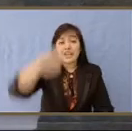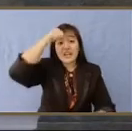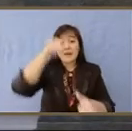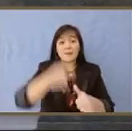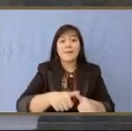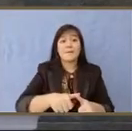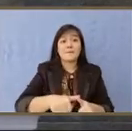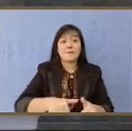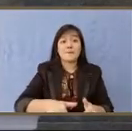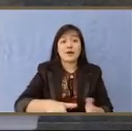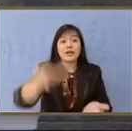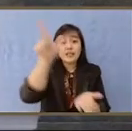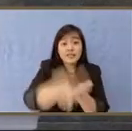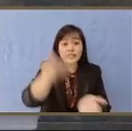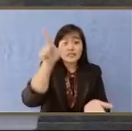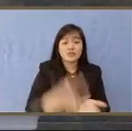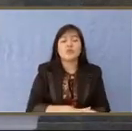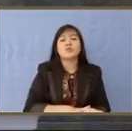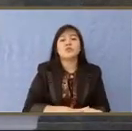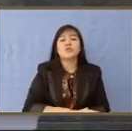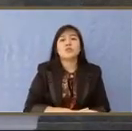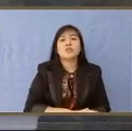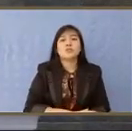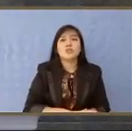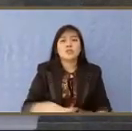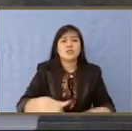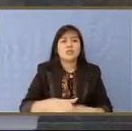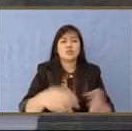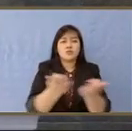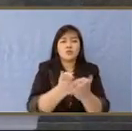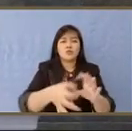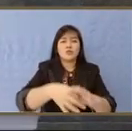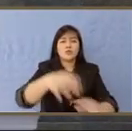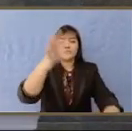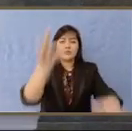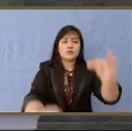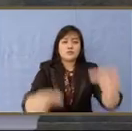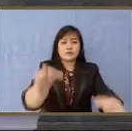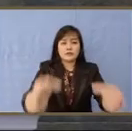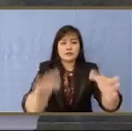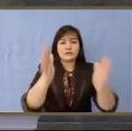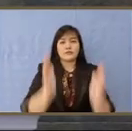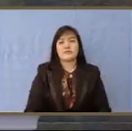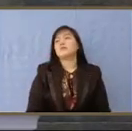Samuel. This time, sa kanya rin po ina-ascribe yung book of Ruth.